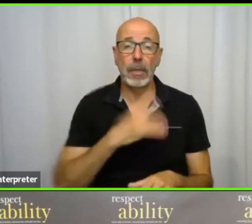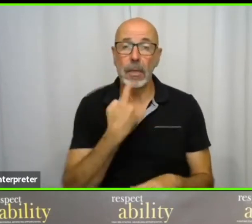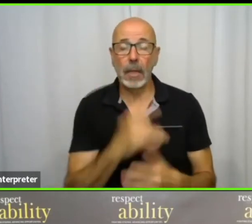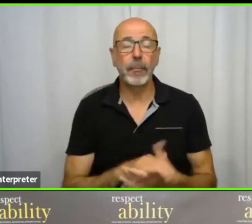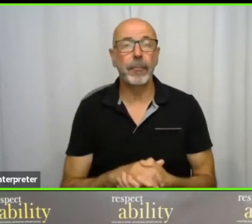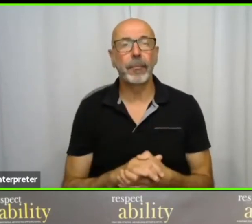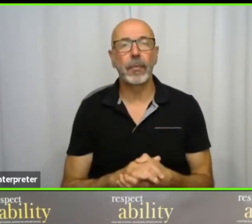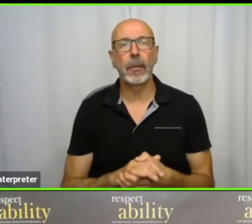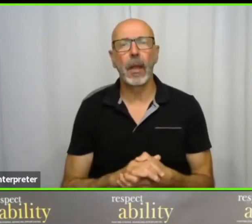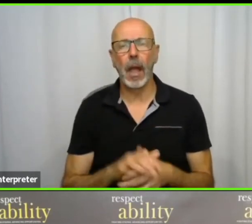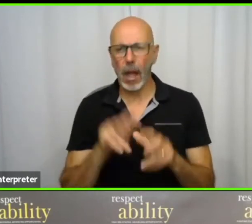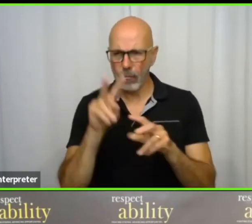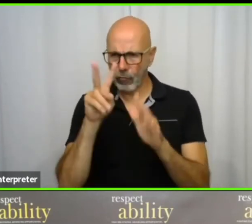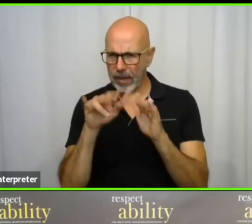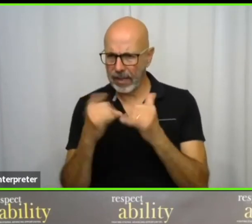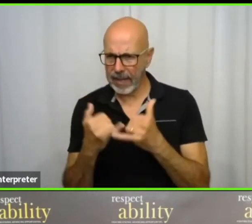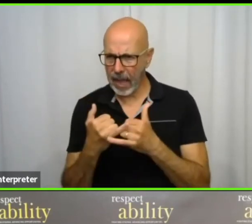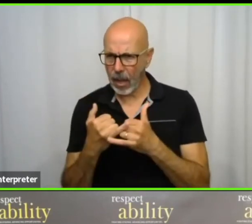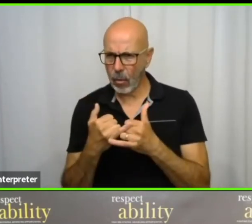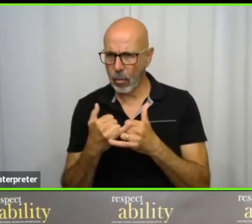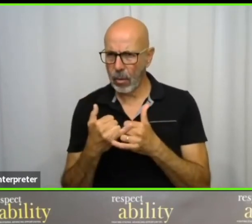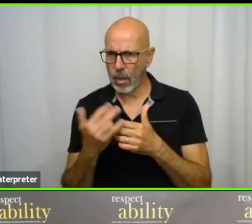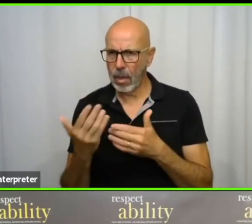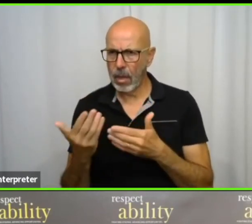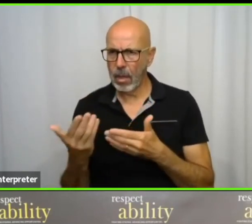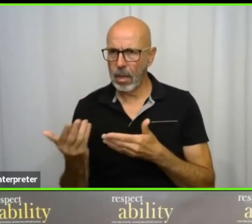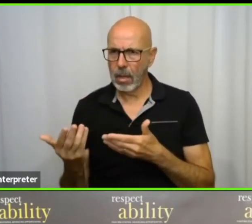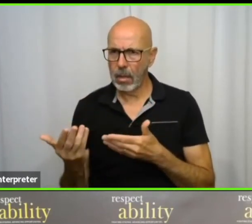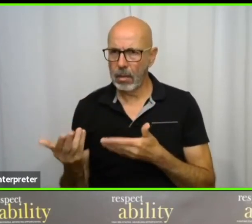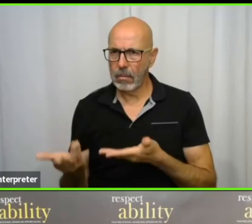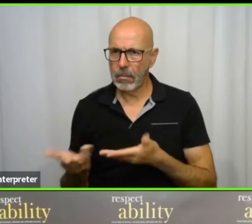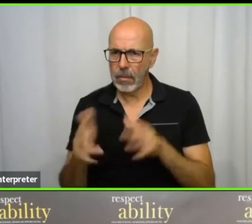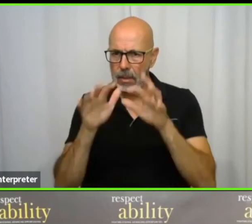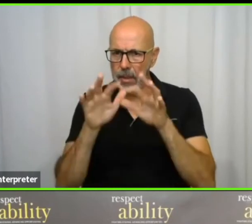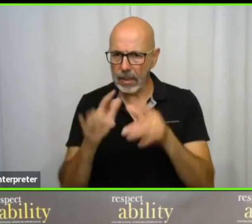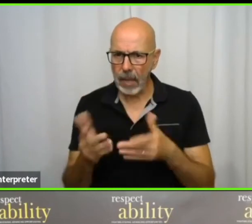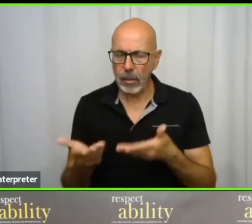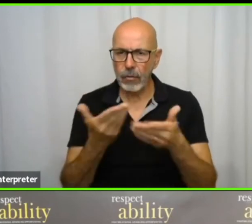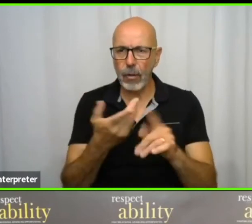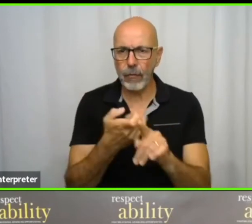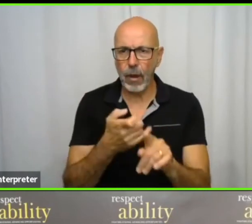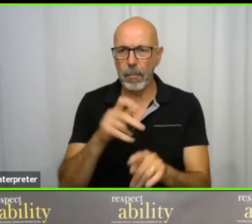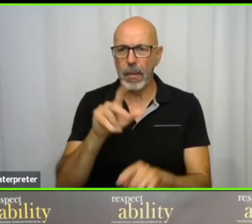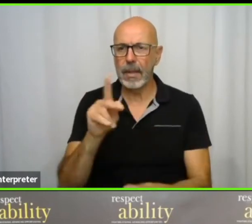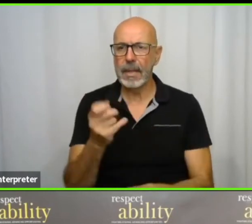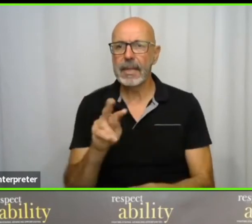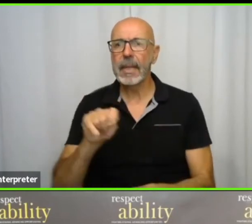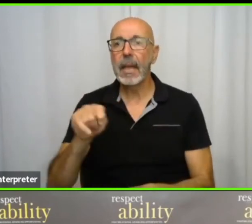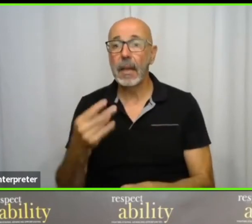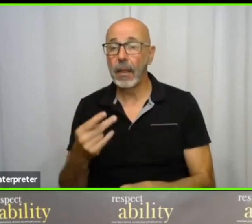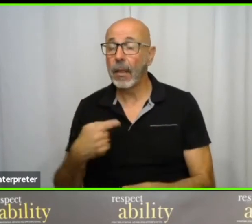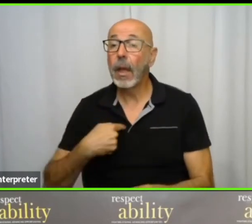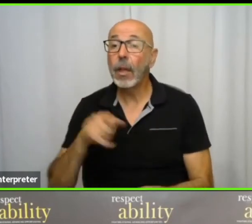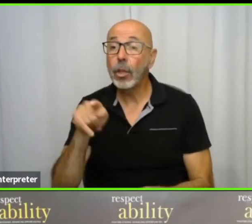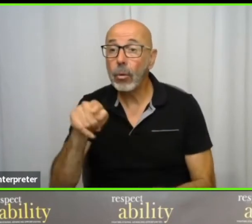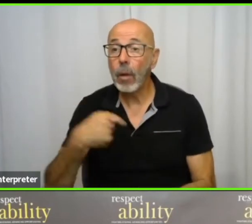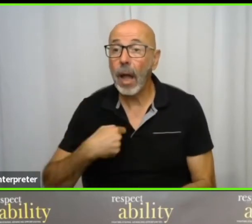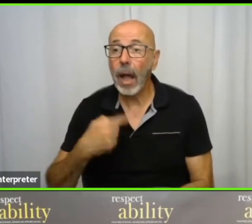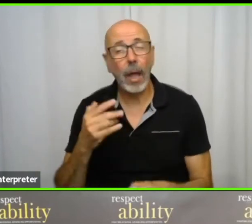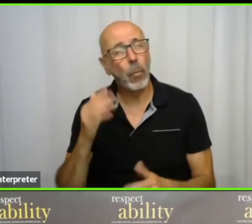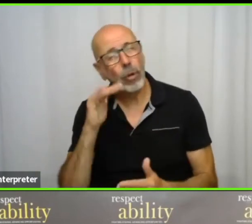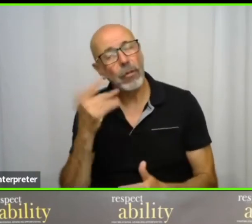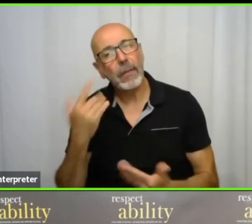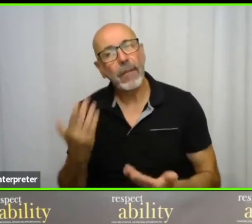also the contribution by Kenneth. I wonder if I could encourage you, Kenneth, to